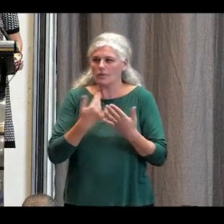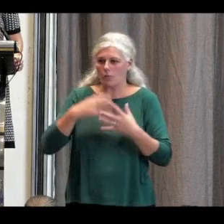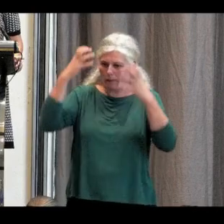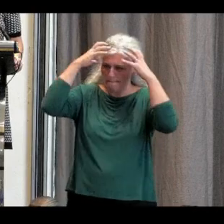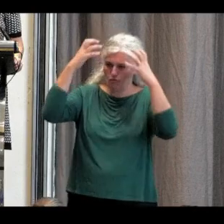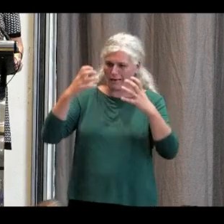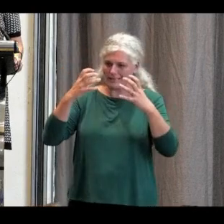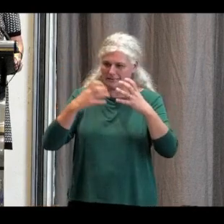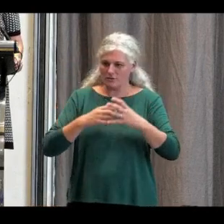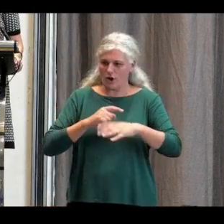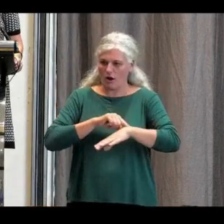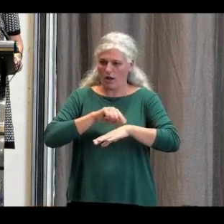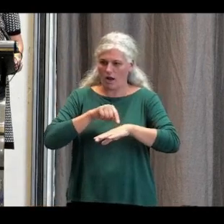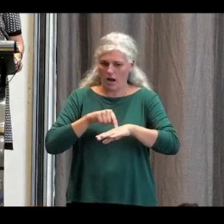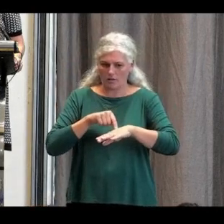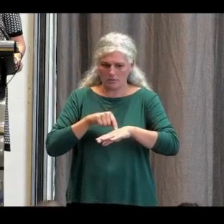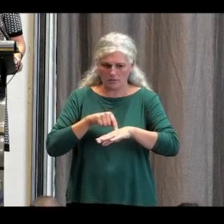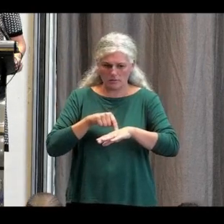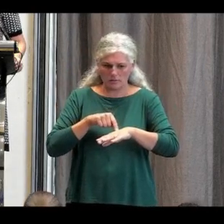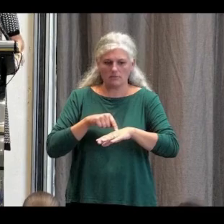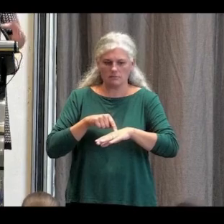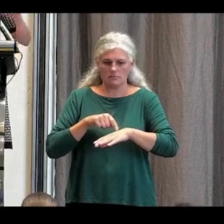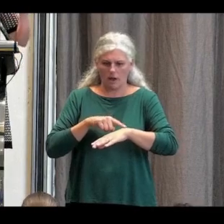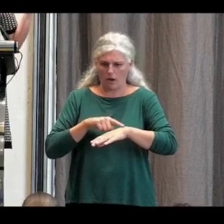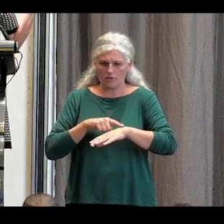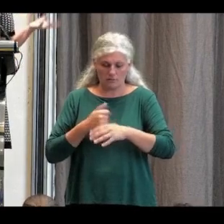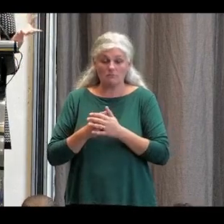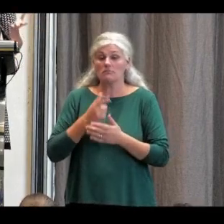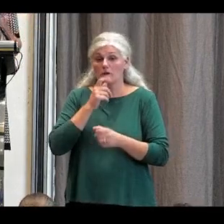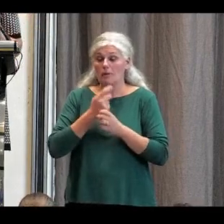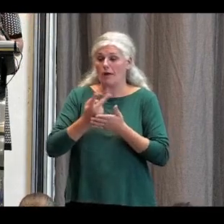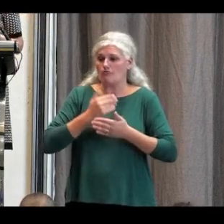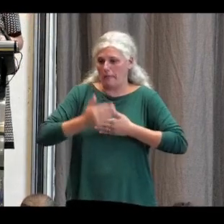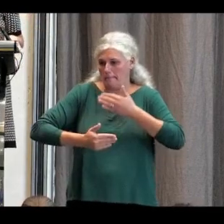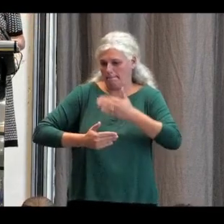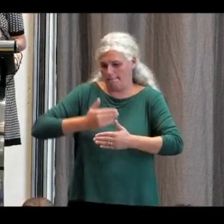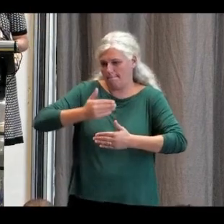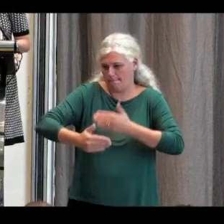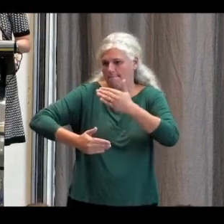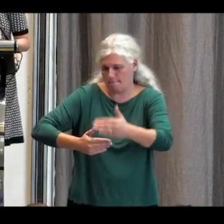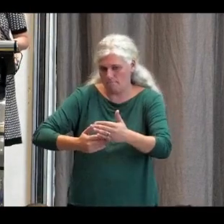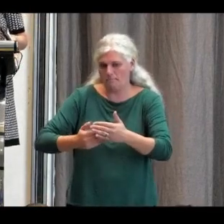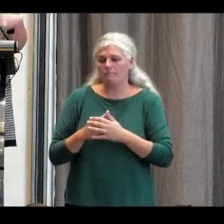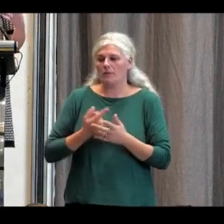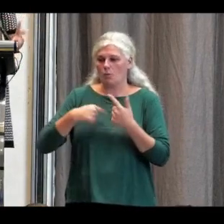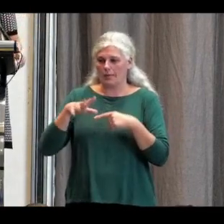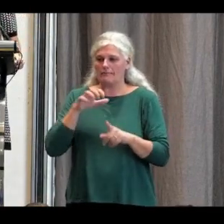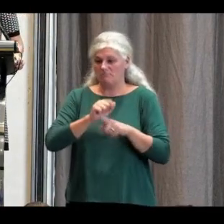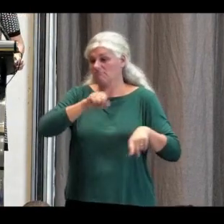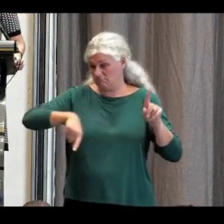brain clocks. So I'm going to tell you a little bit about epilepsy rhythms, so the rhythms that we can